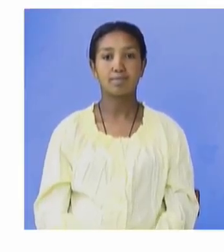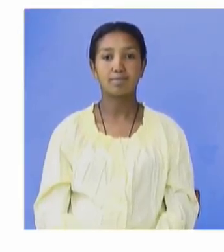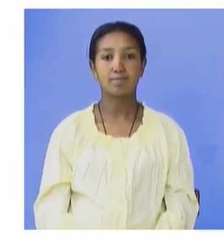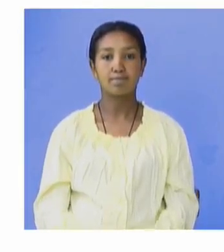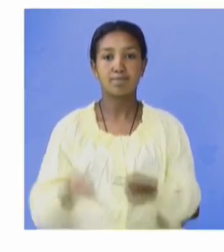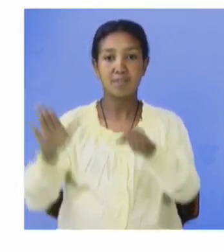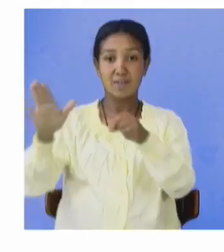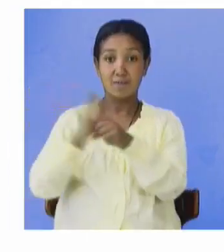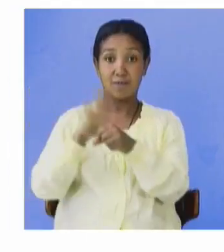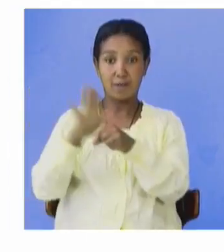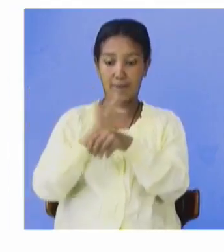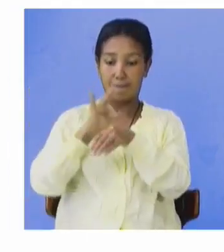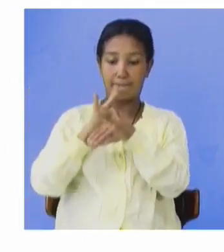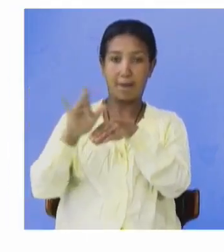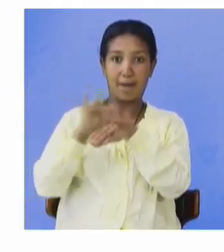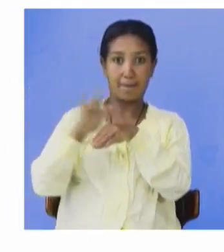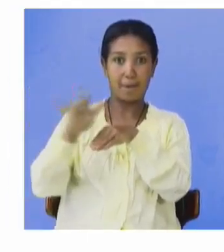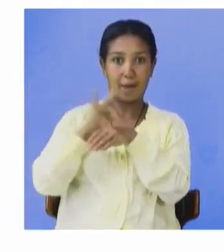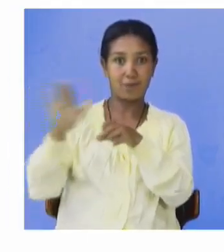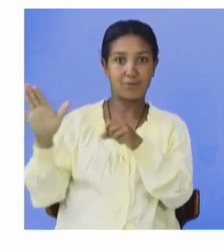the blanks.